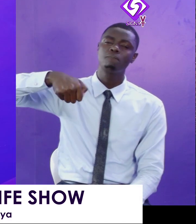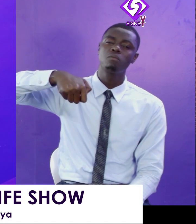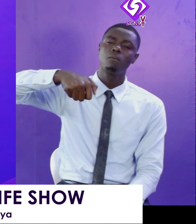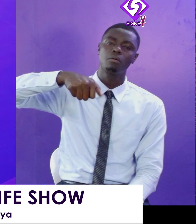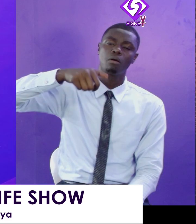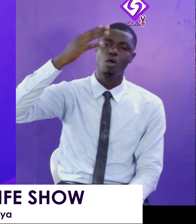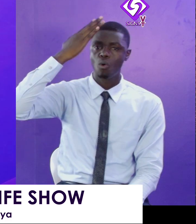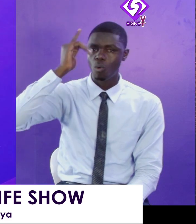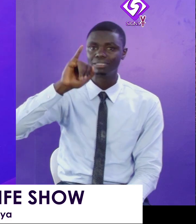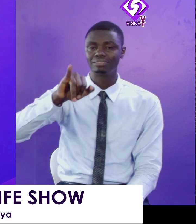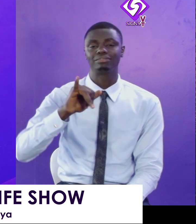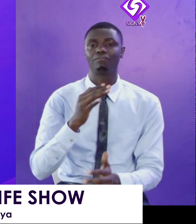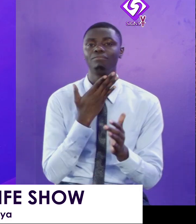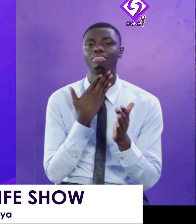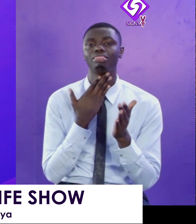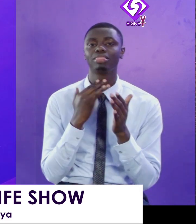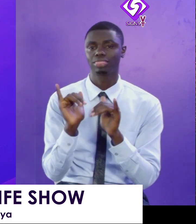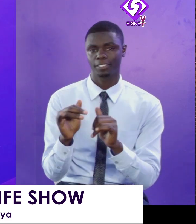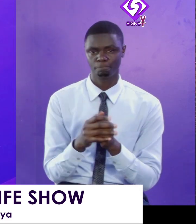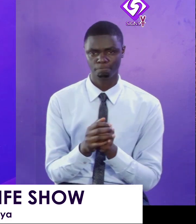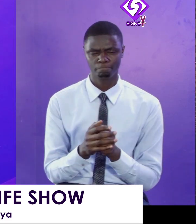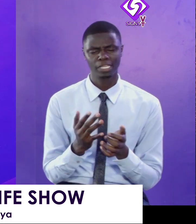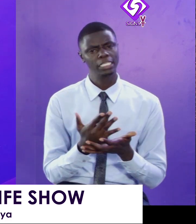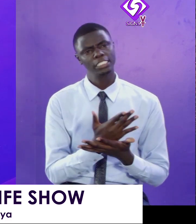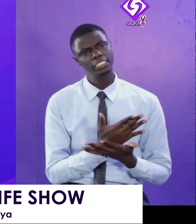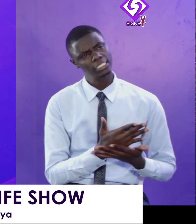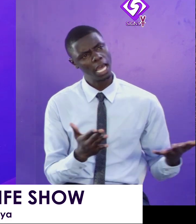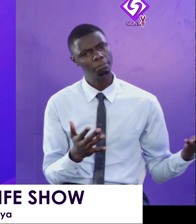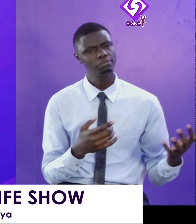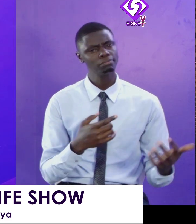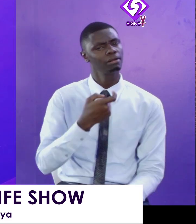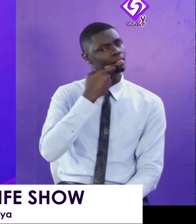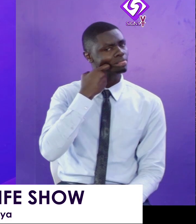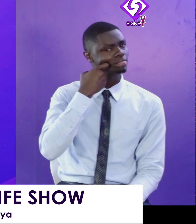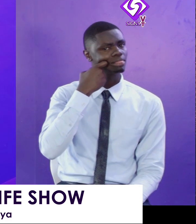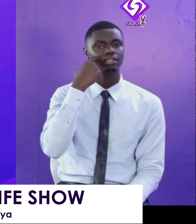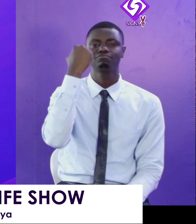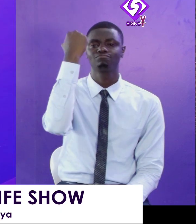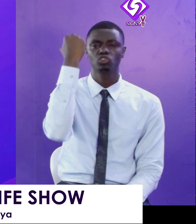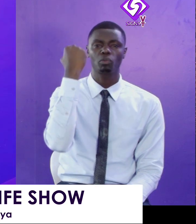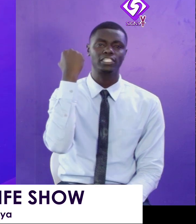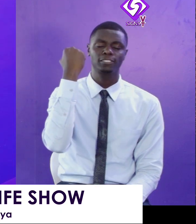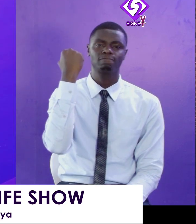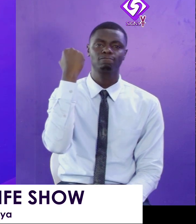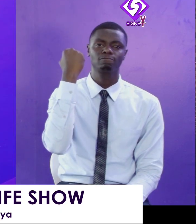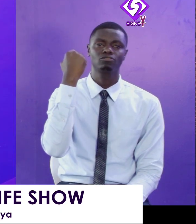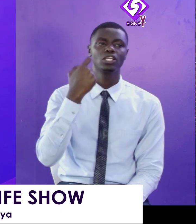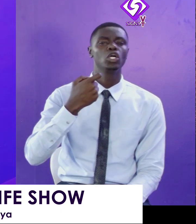obsession. And for some of us, we are addicted to betting. You bet without